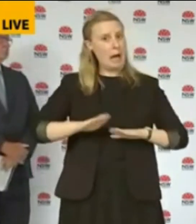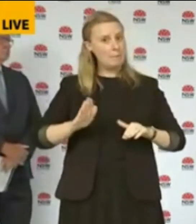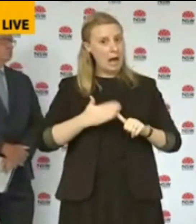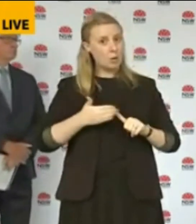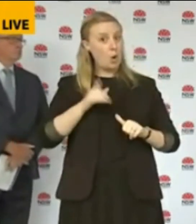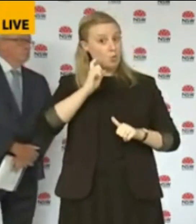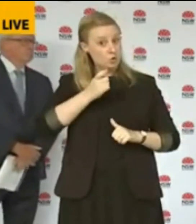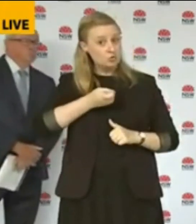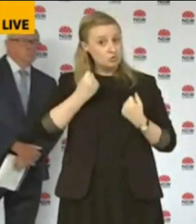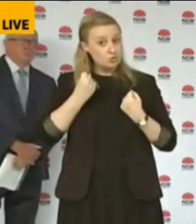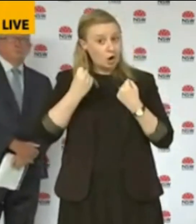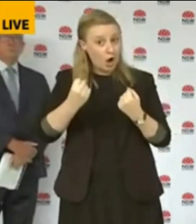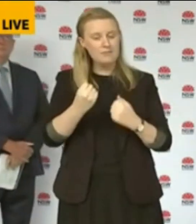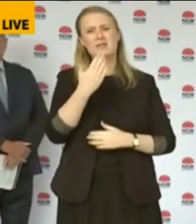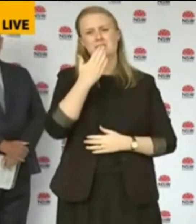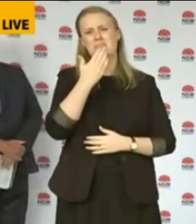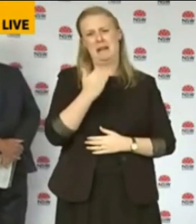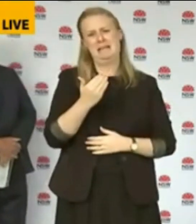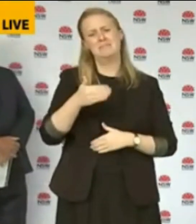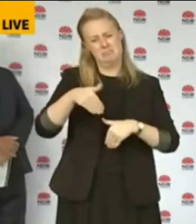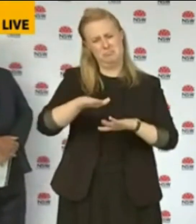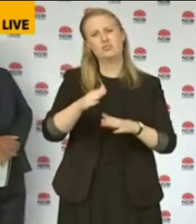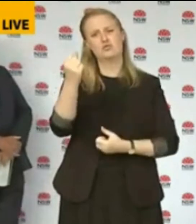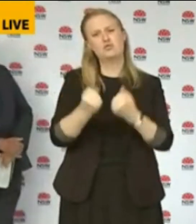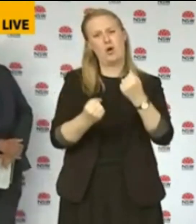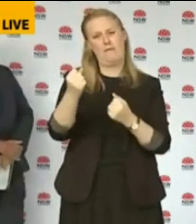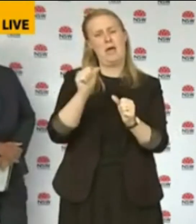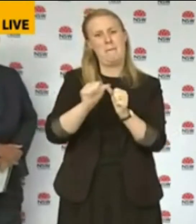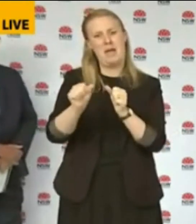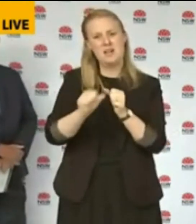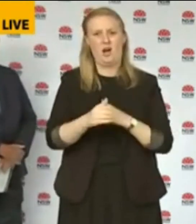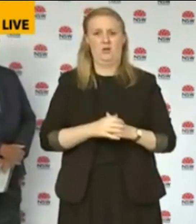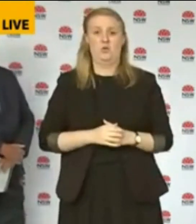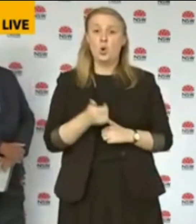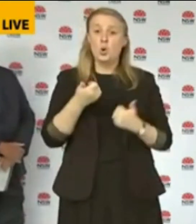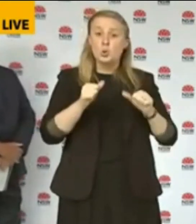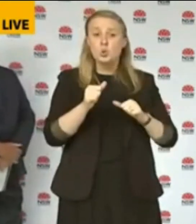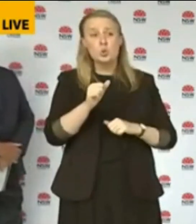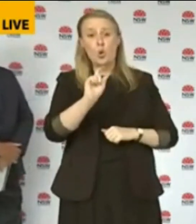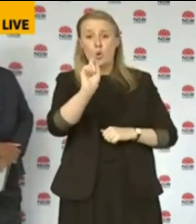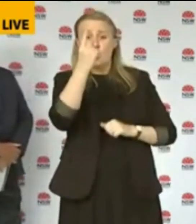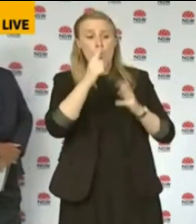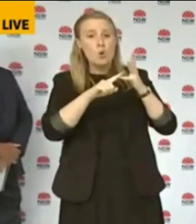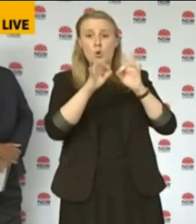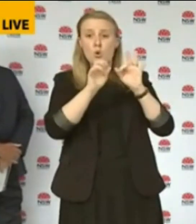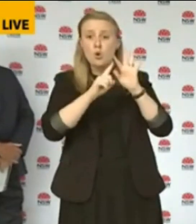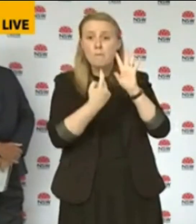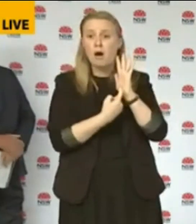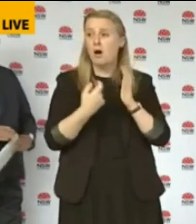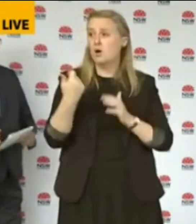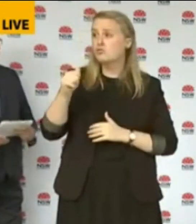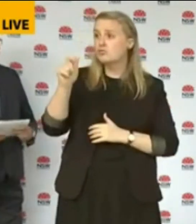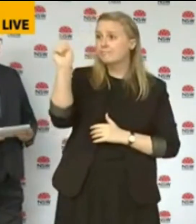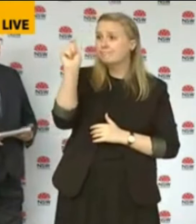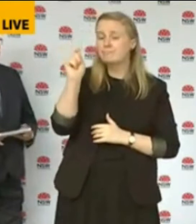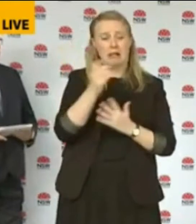that method, maybe rideshare, Uber or equivalent, another way of getting to the test. There will be extra road measures in